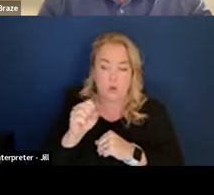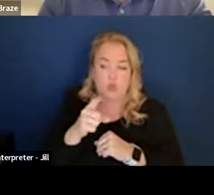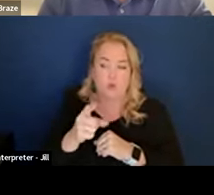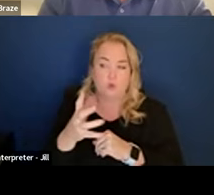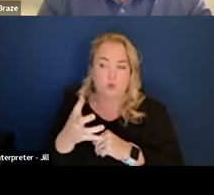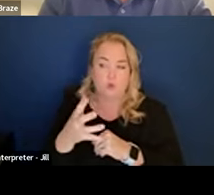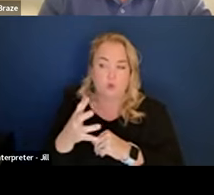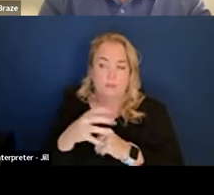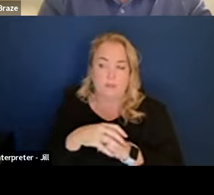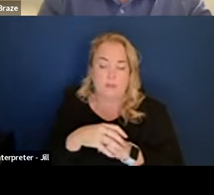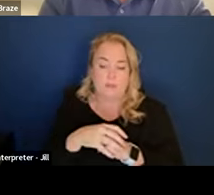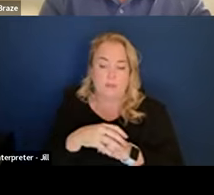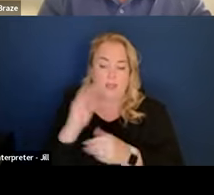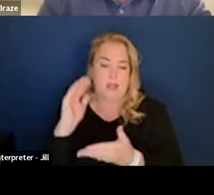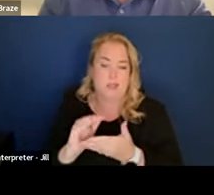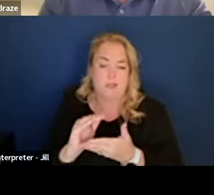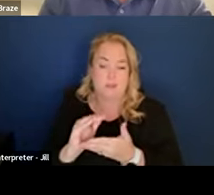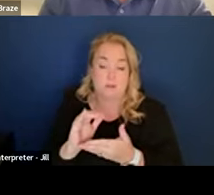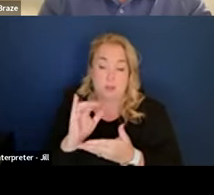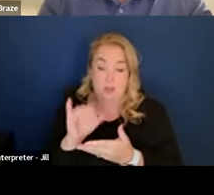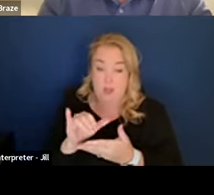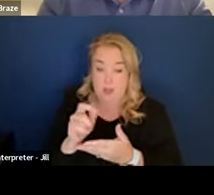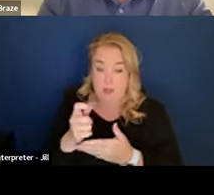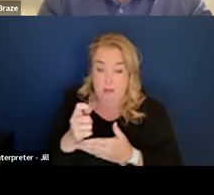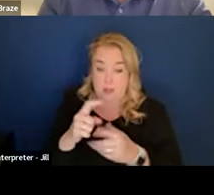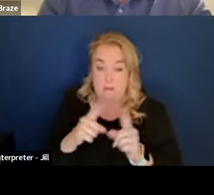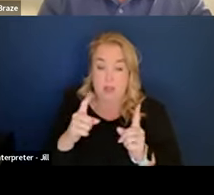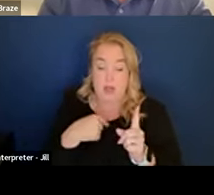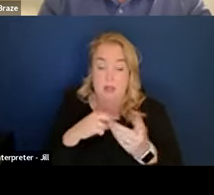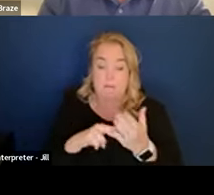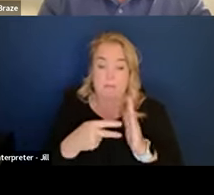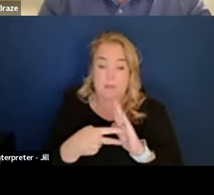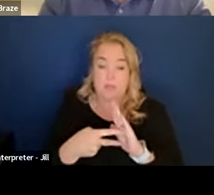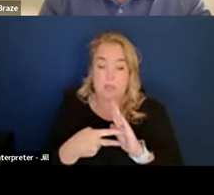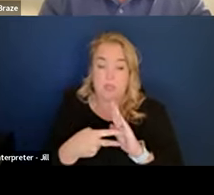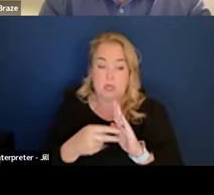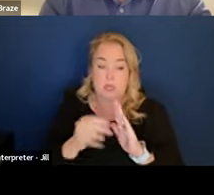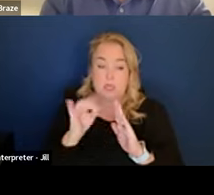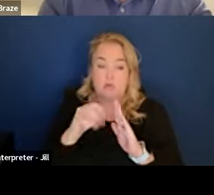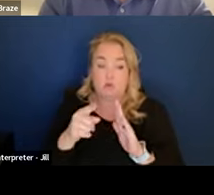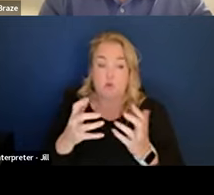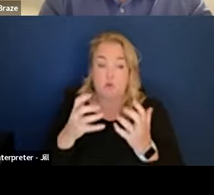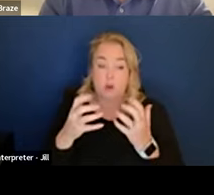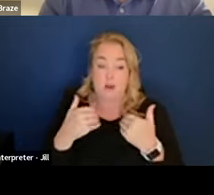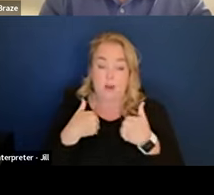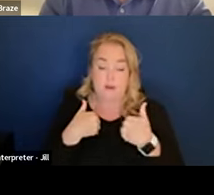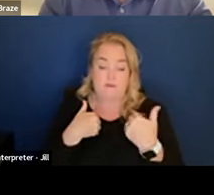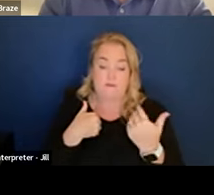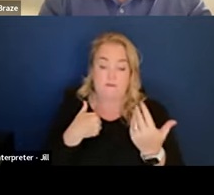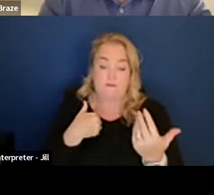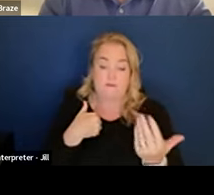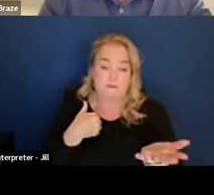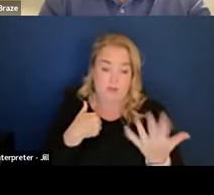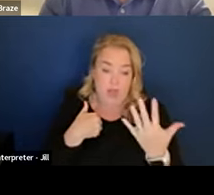have to lessen those a little bit. What I mean by that, if you want to have, say, five